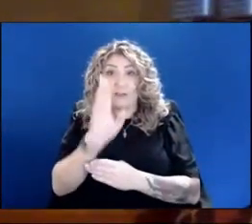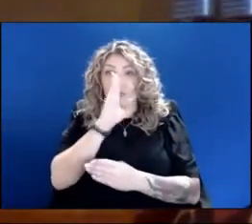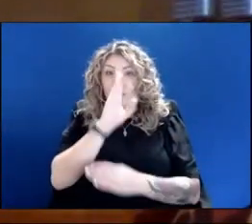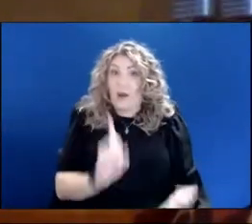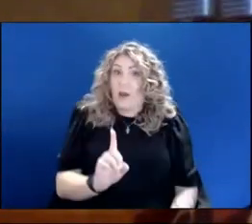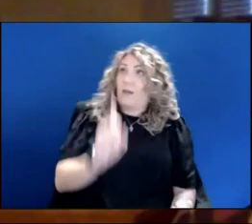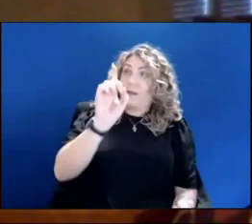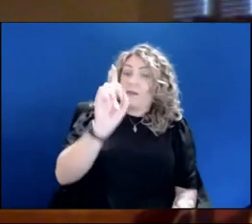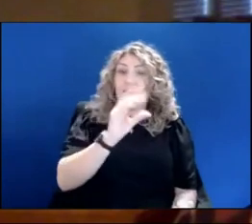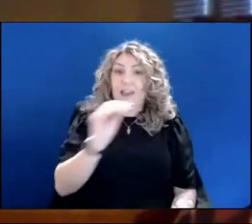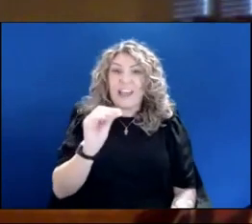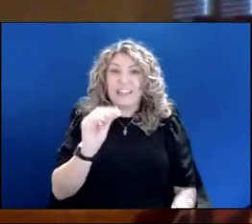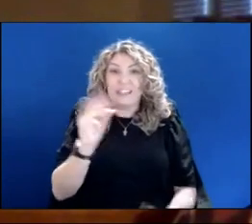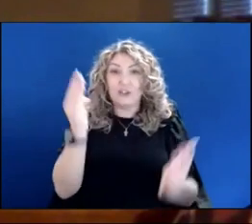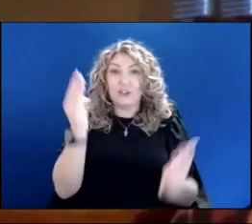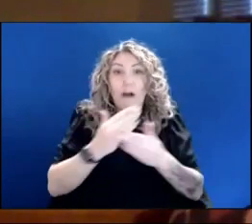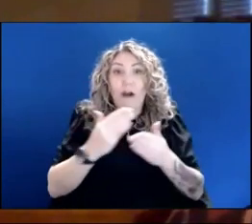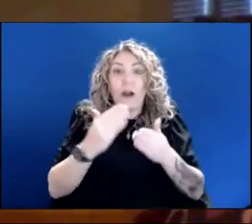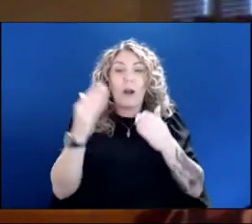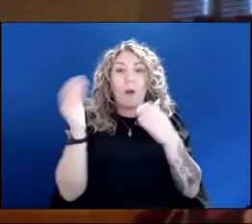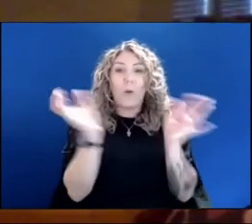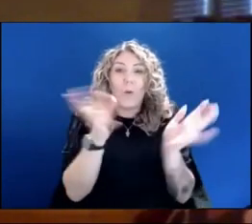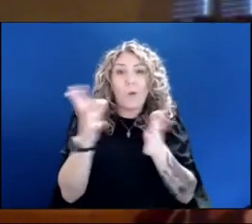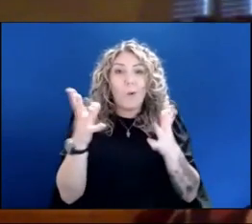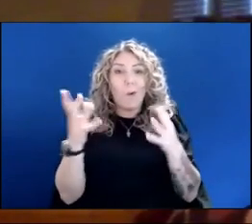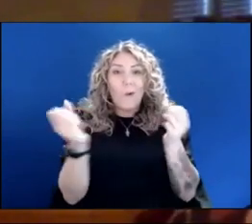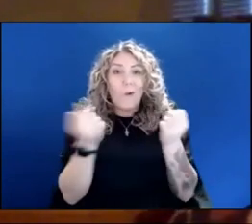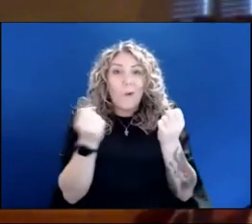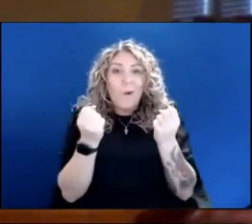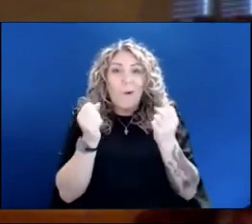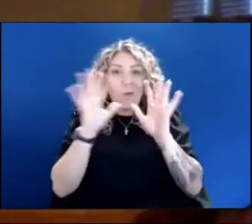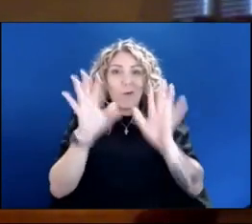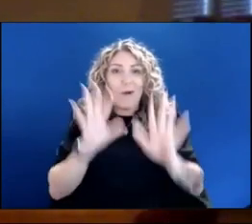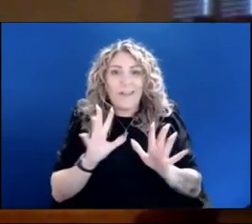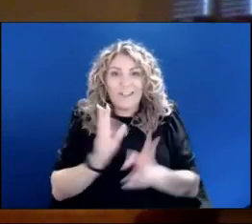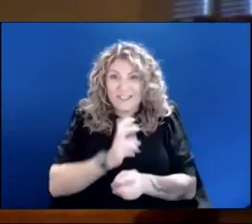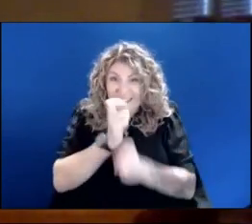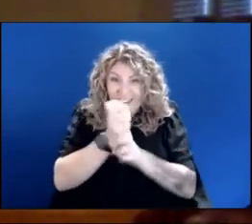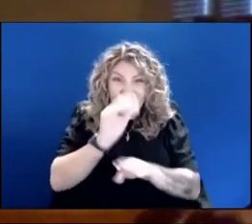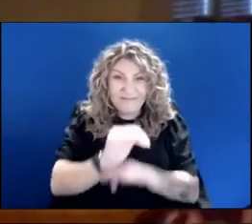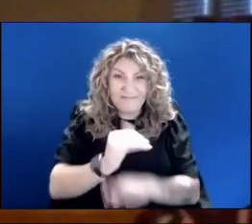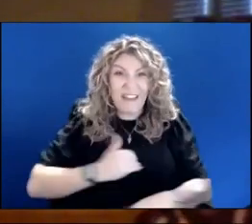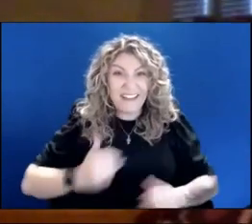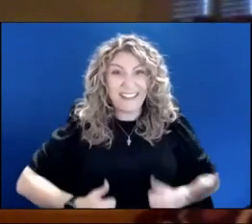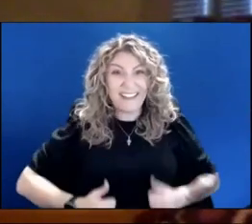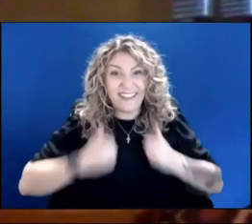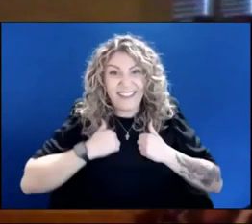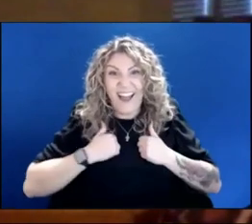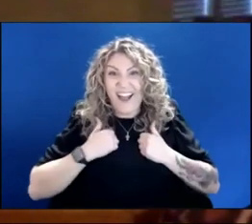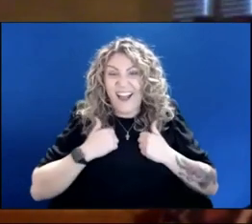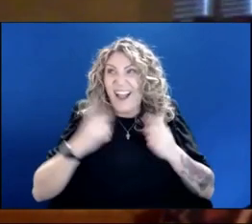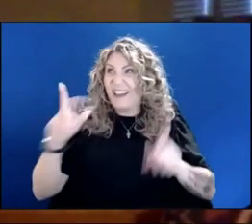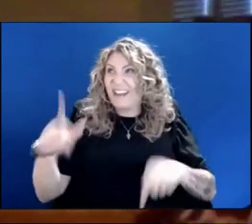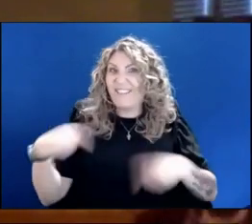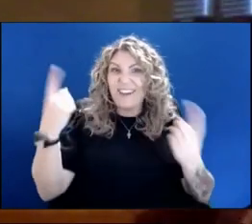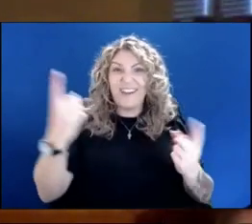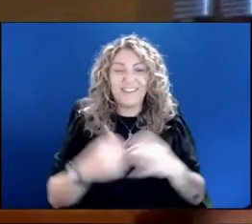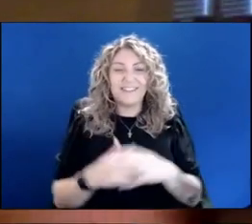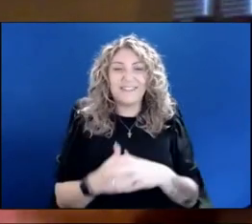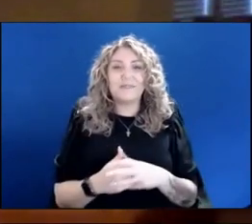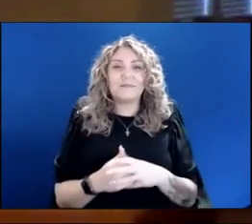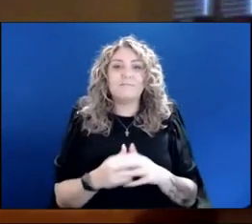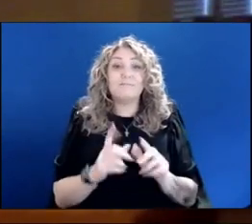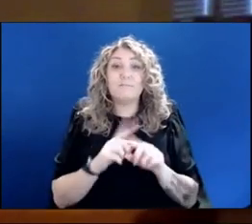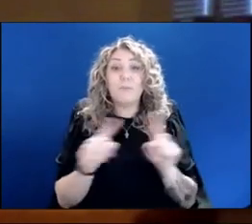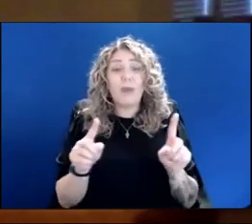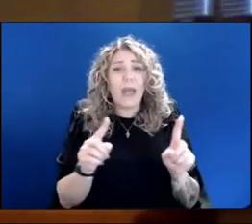and very cold weather. And it was the hardest night of my life. I'm being able to